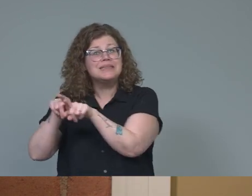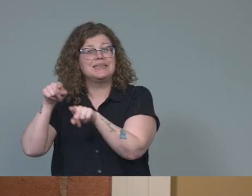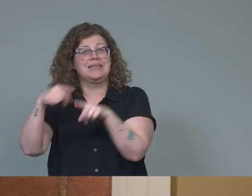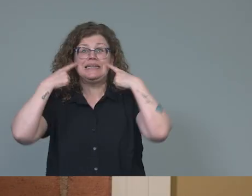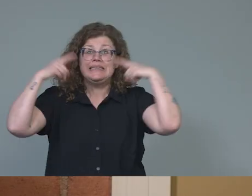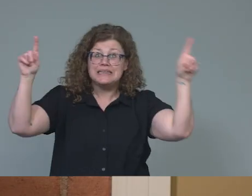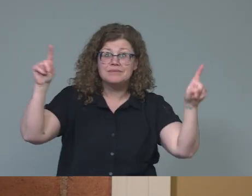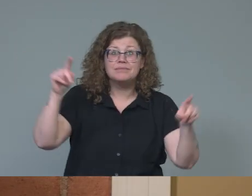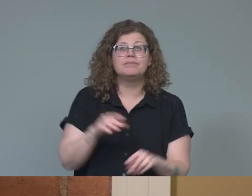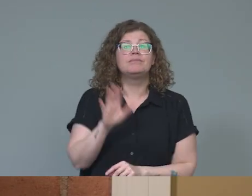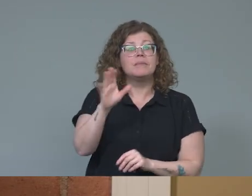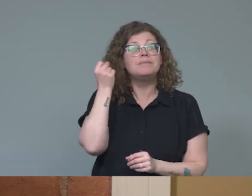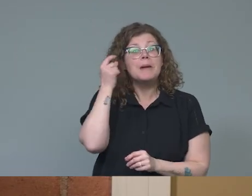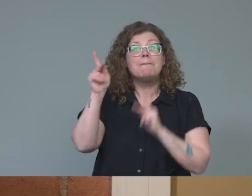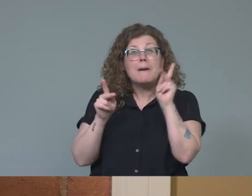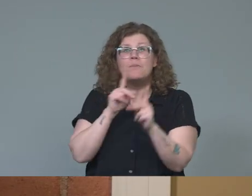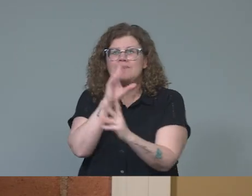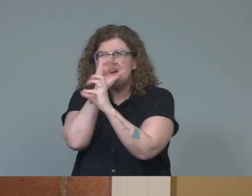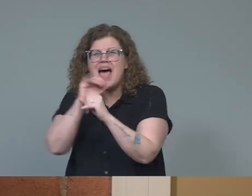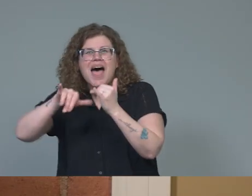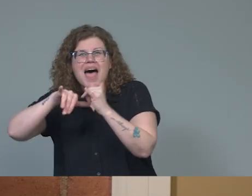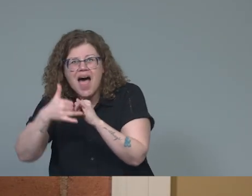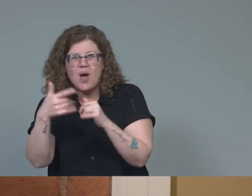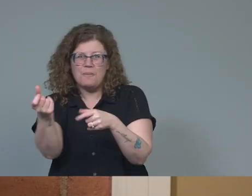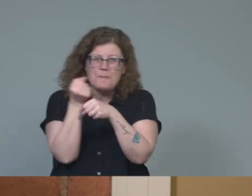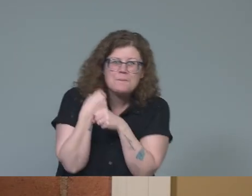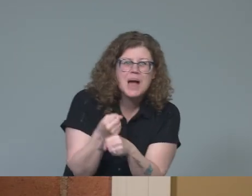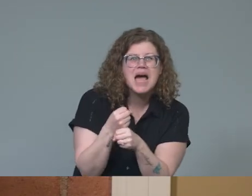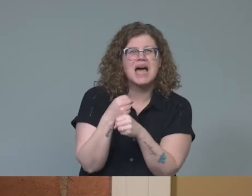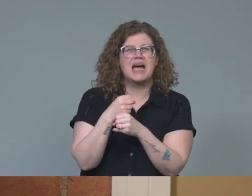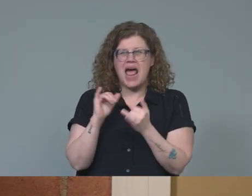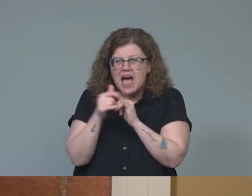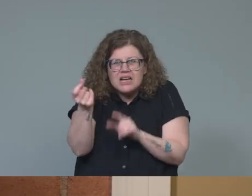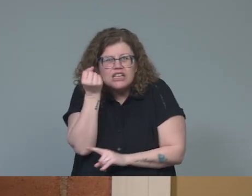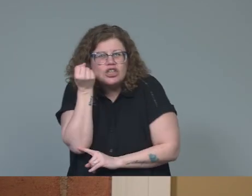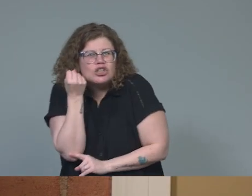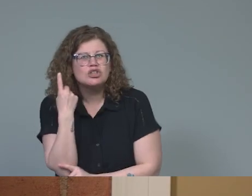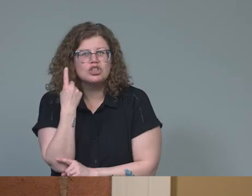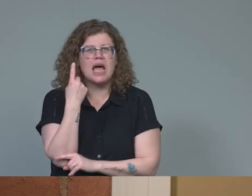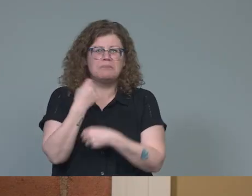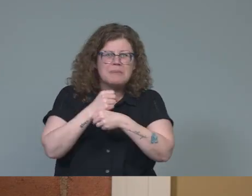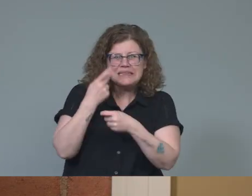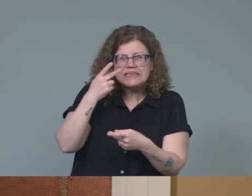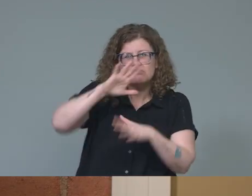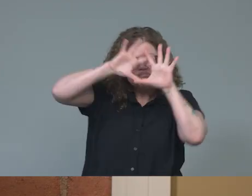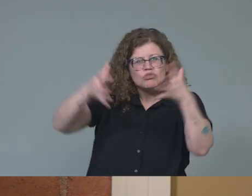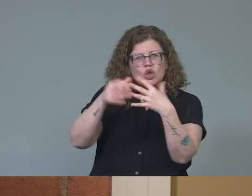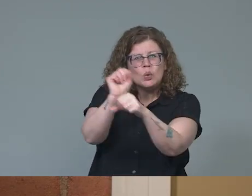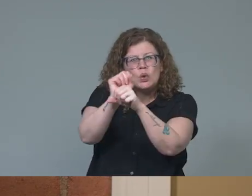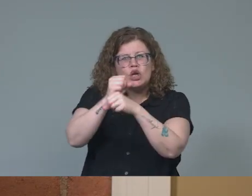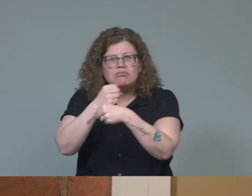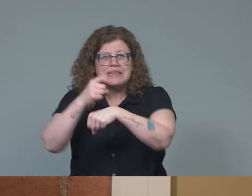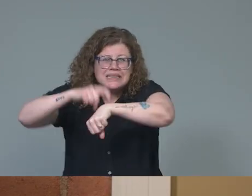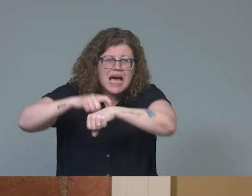more they understand and see all the work and time and contribution that went into something, the more they really feel connected to that work. So